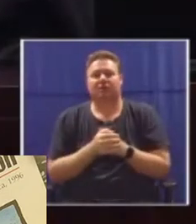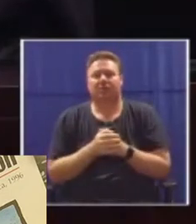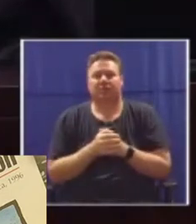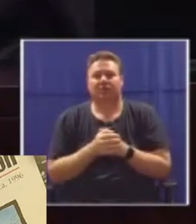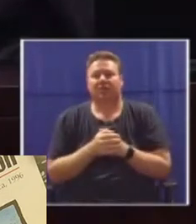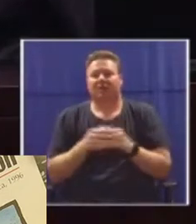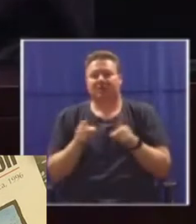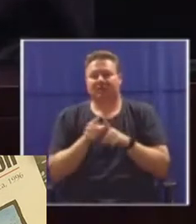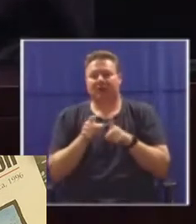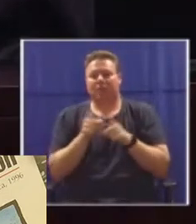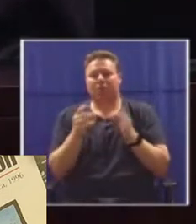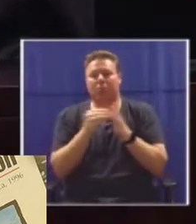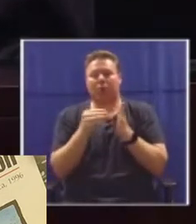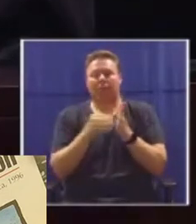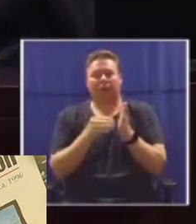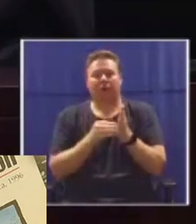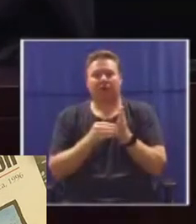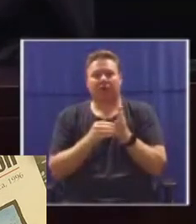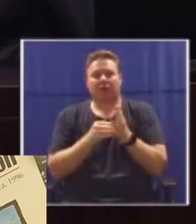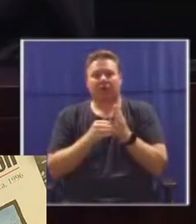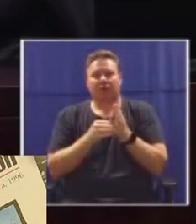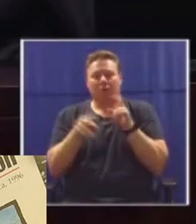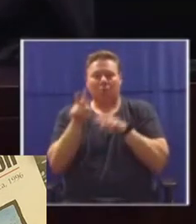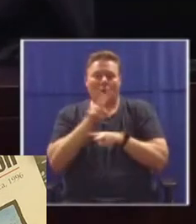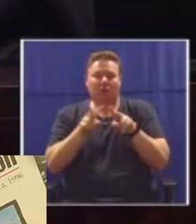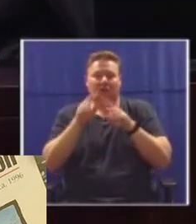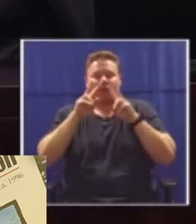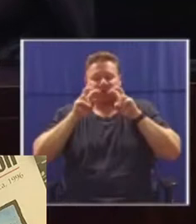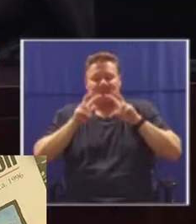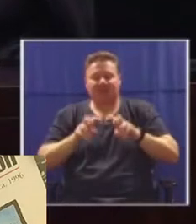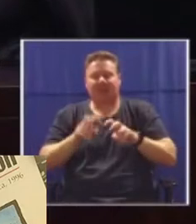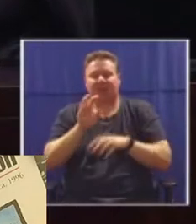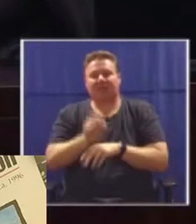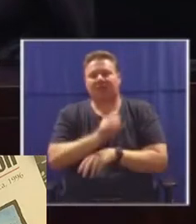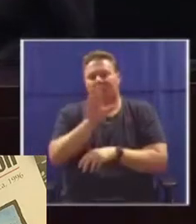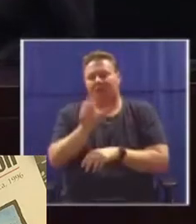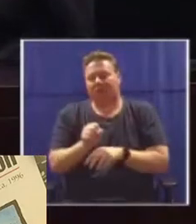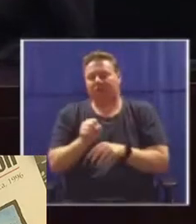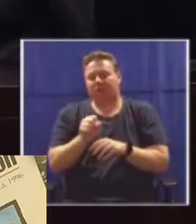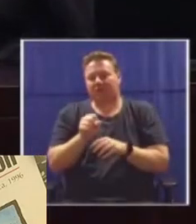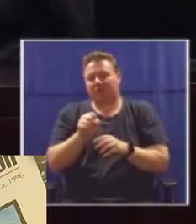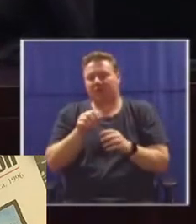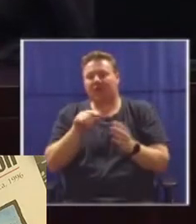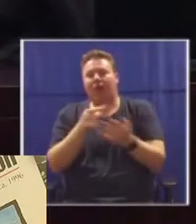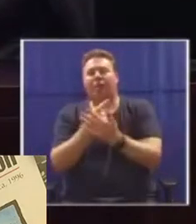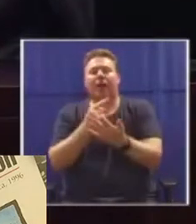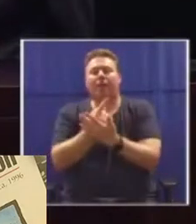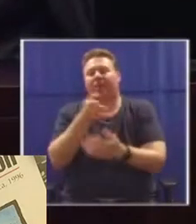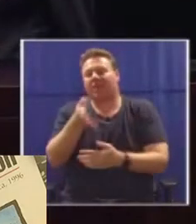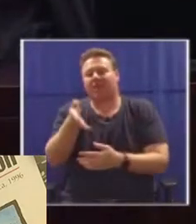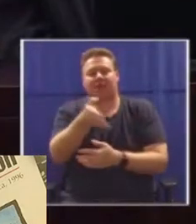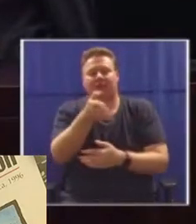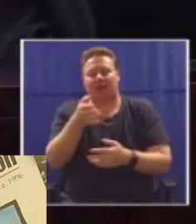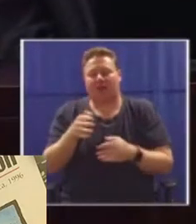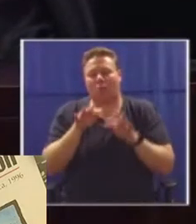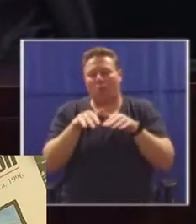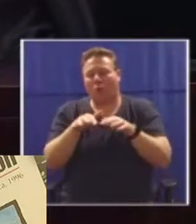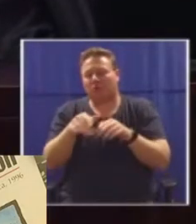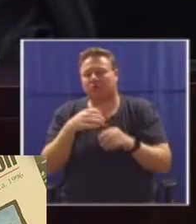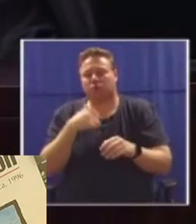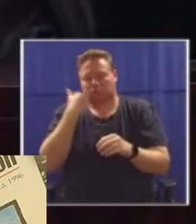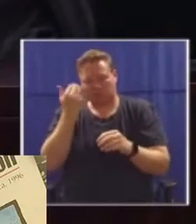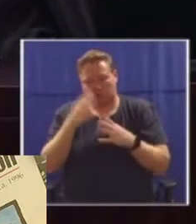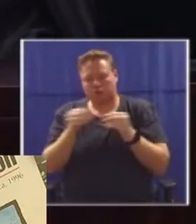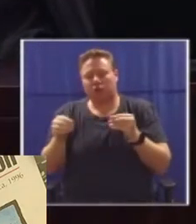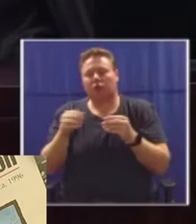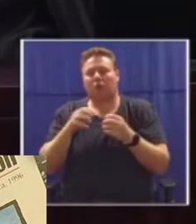been put in place to monitor and investigate incidents in South African waters. Although we would have loved to see the